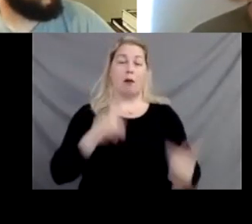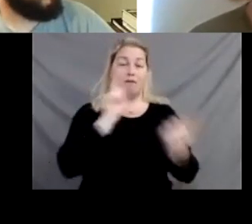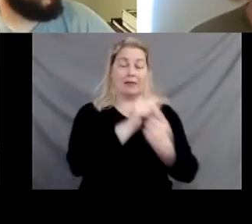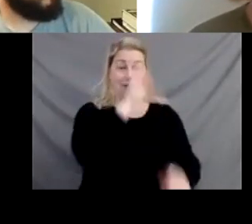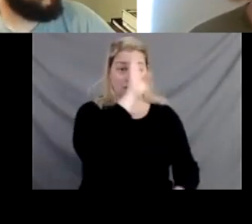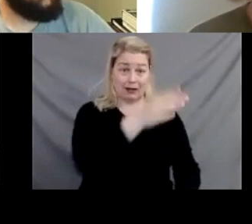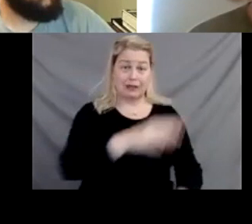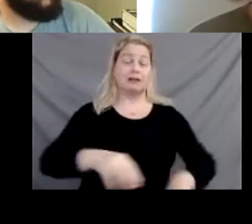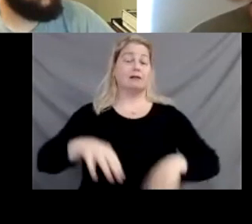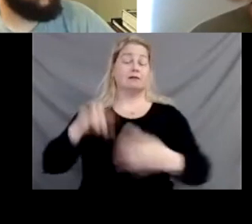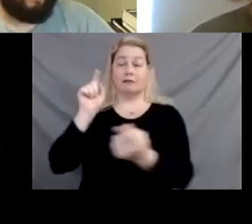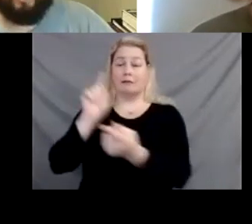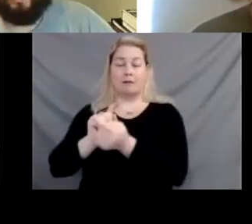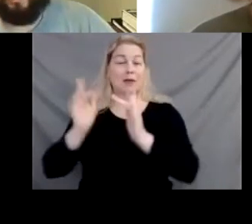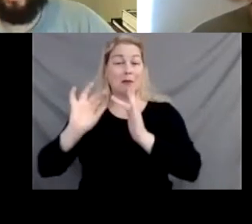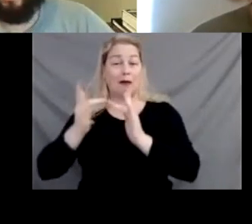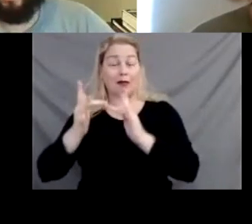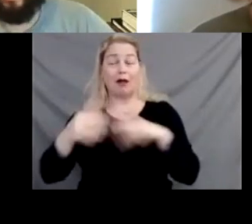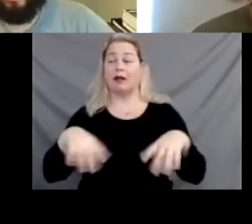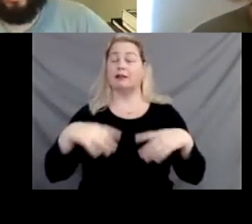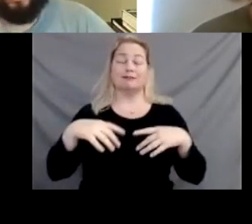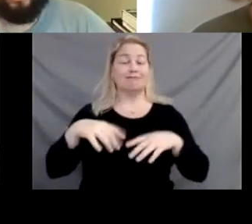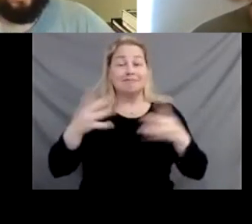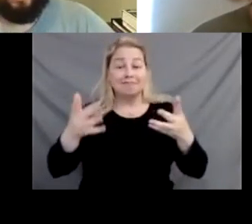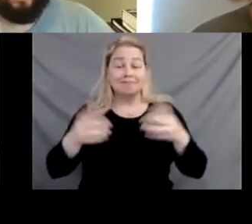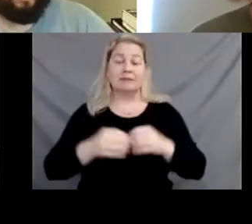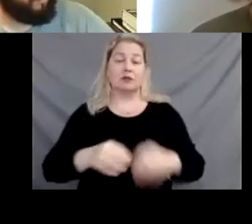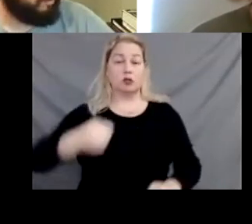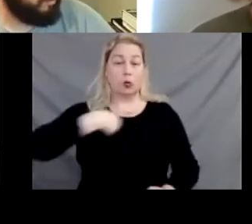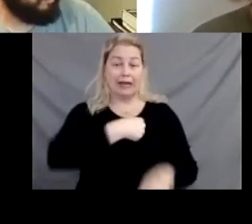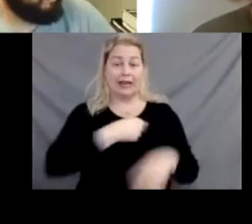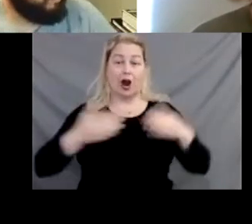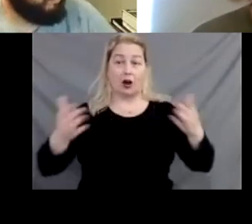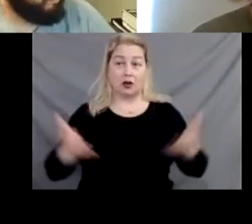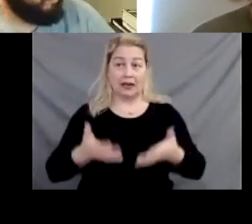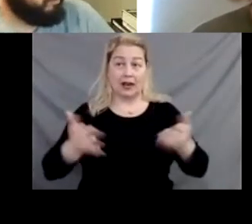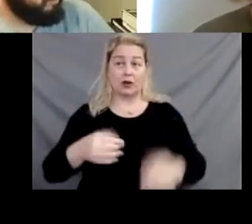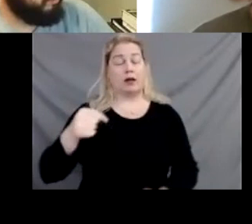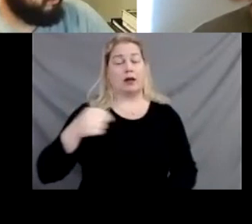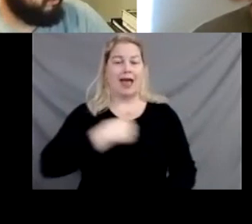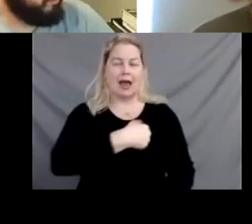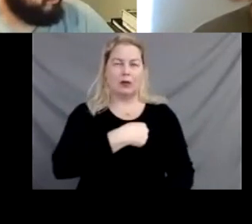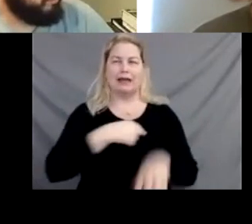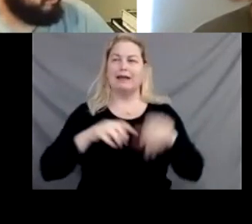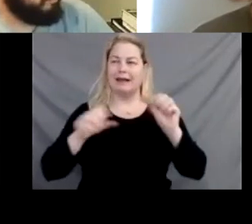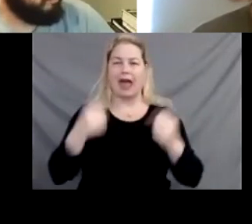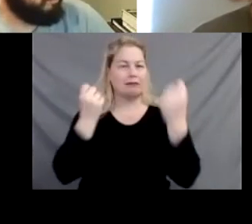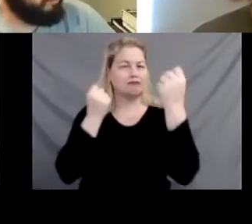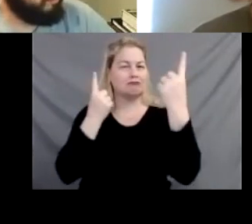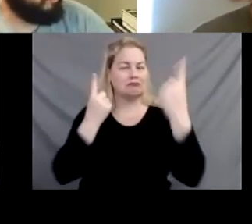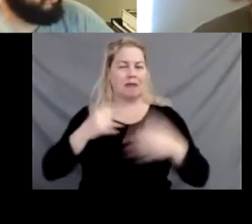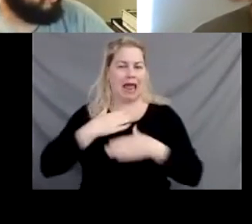the years. So we're all here because we understand and appreciate